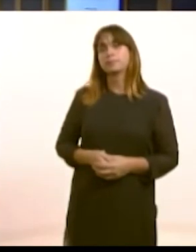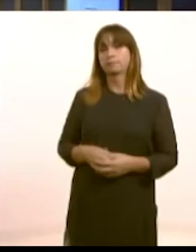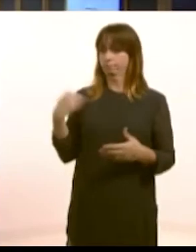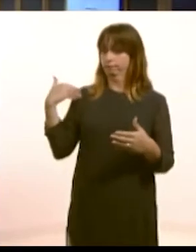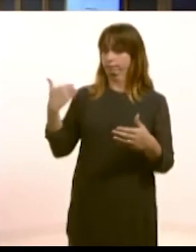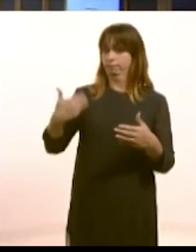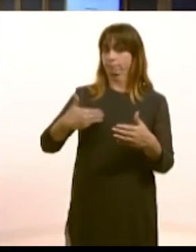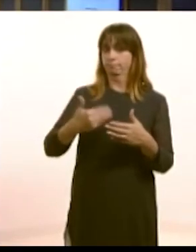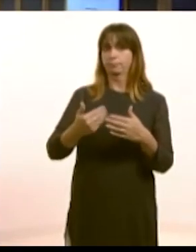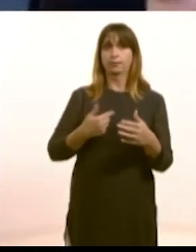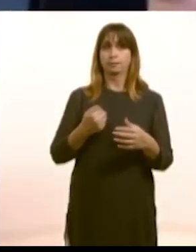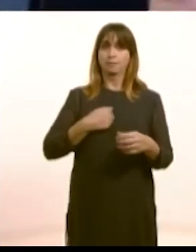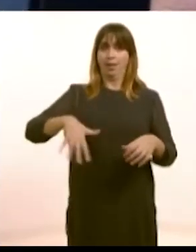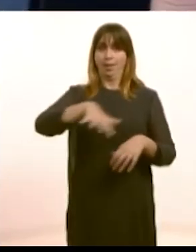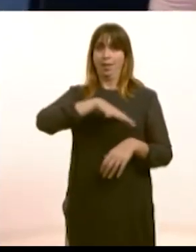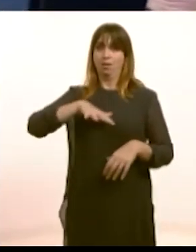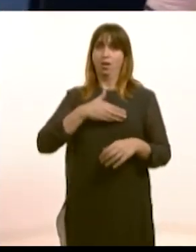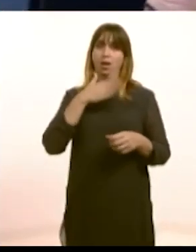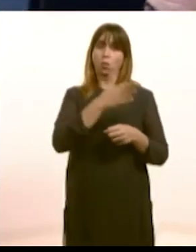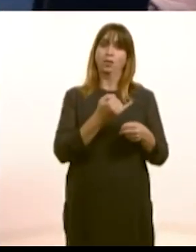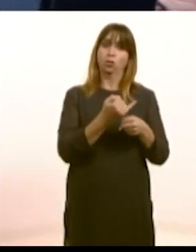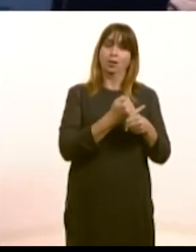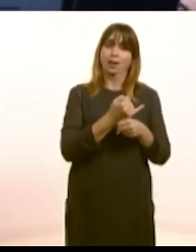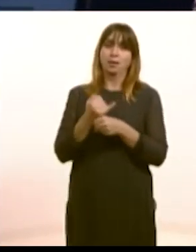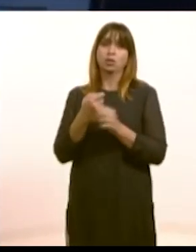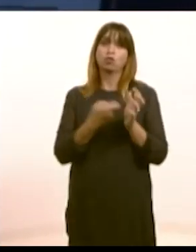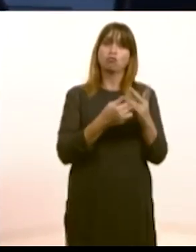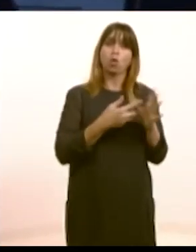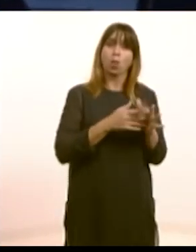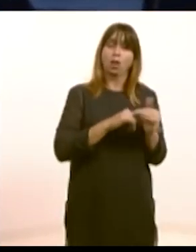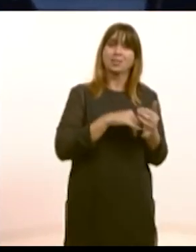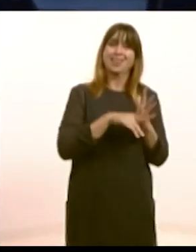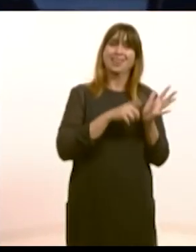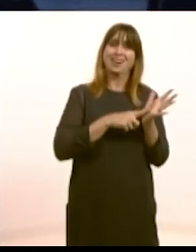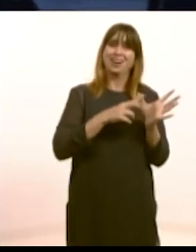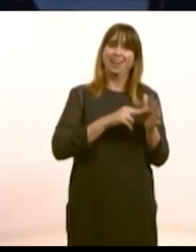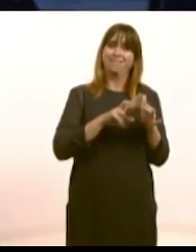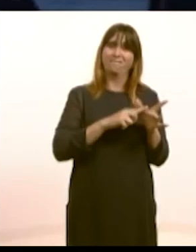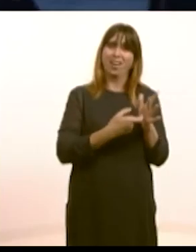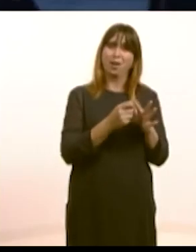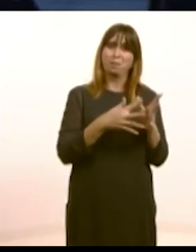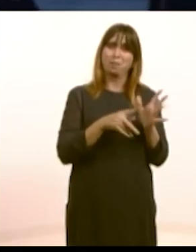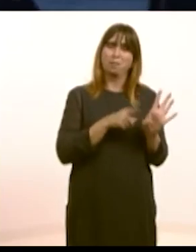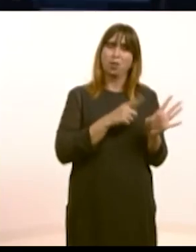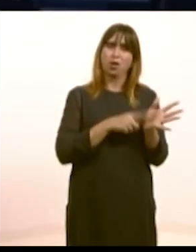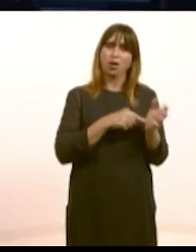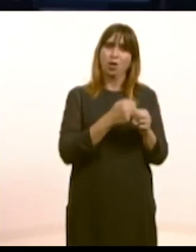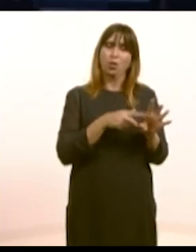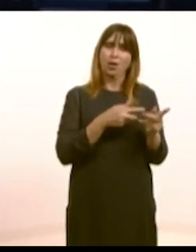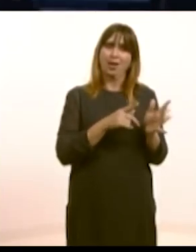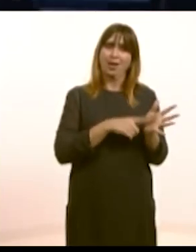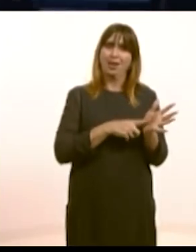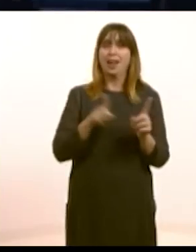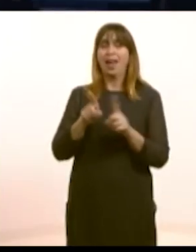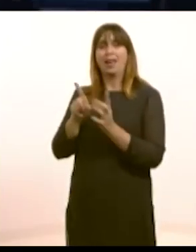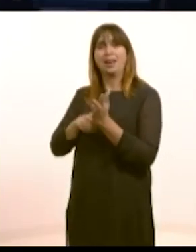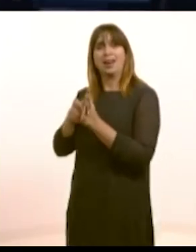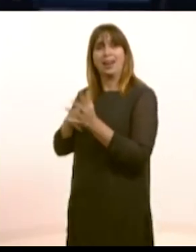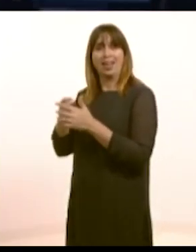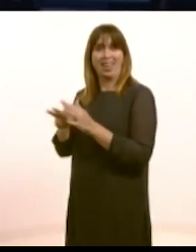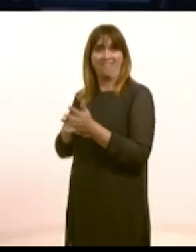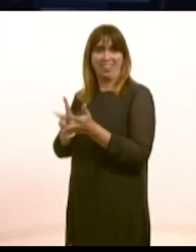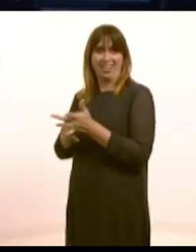two pharmacies in my constituency, the Rowlands Pharmacy in Llanfairpwll Gwyngyll and the Boots branch in Llangefni. Now, pharmacies,